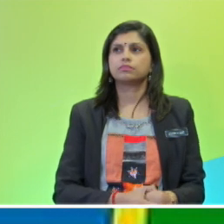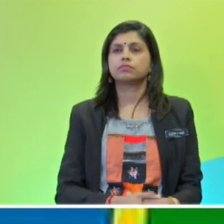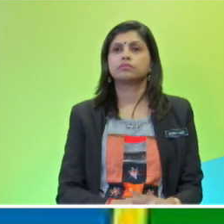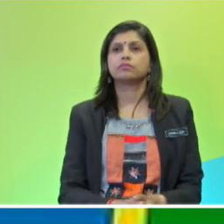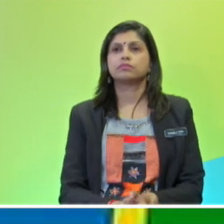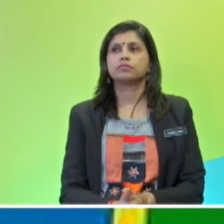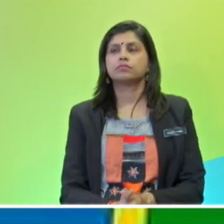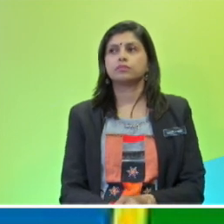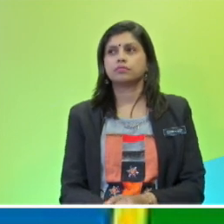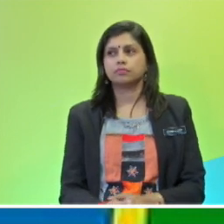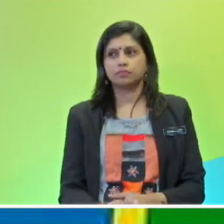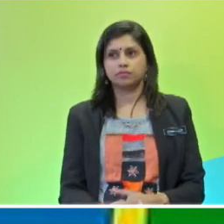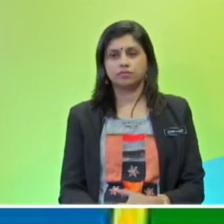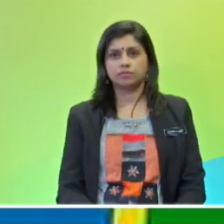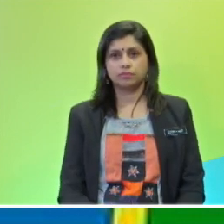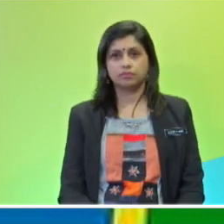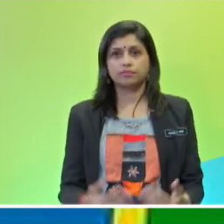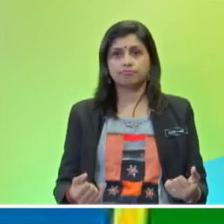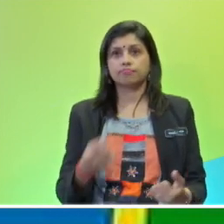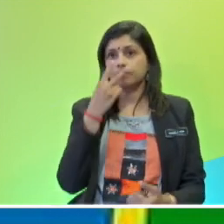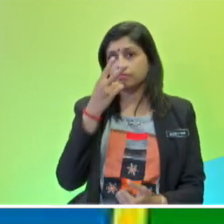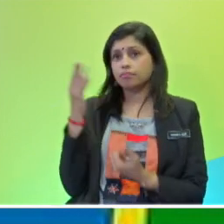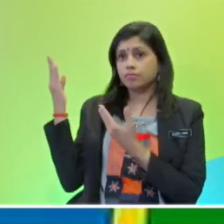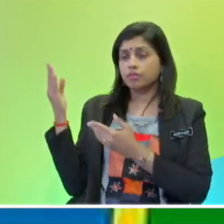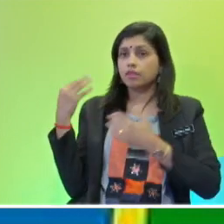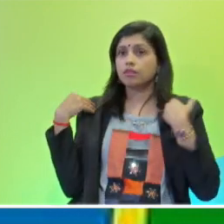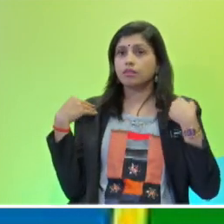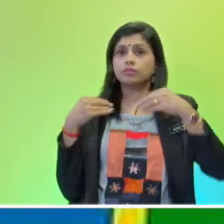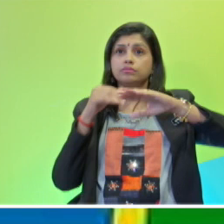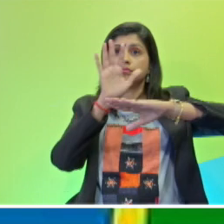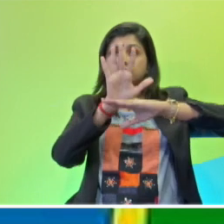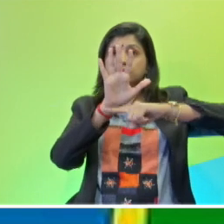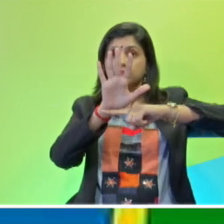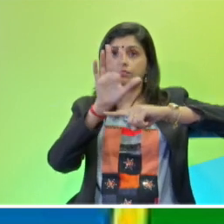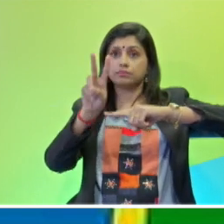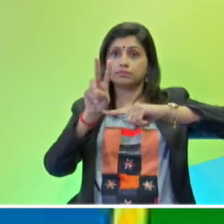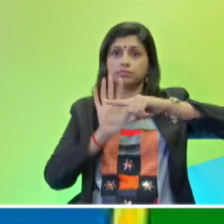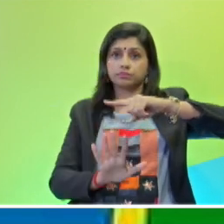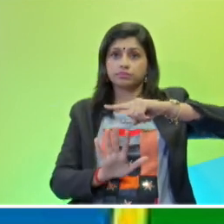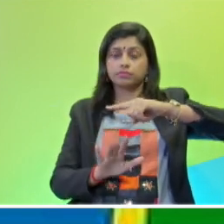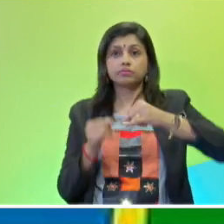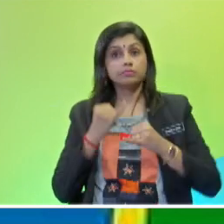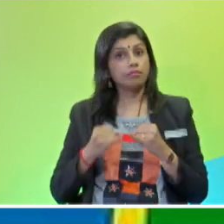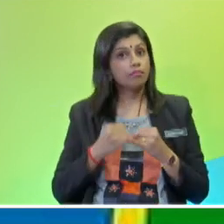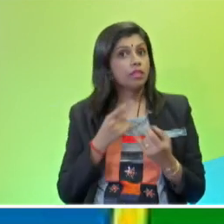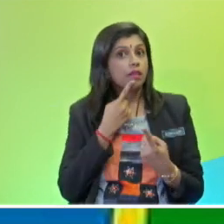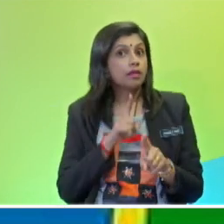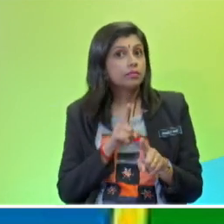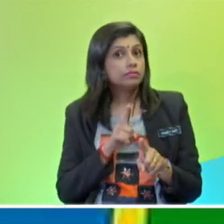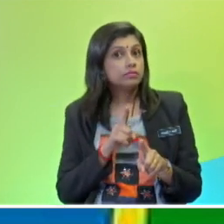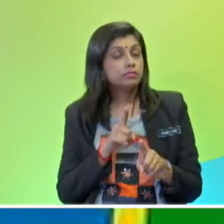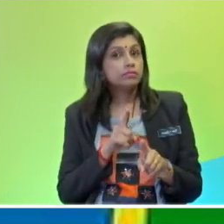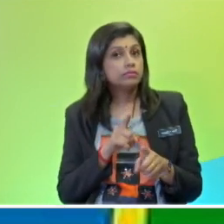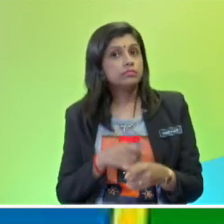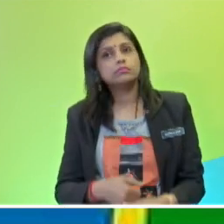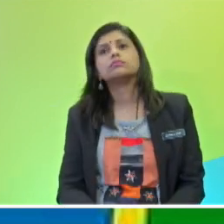the answer you simplify get this. now? 52 over 5. Is it the final answer? Kids out there? Doesn't look